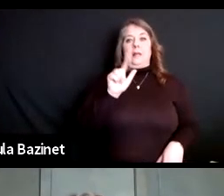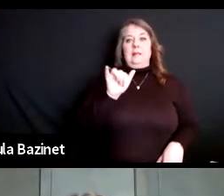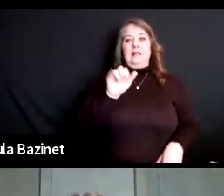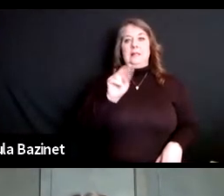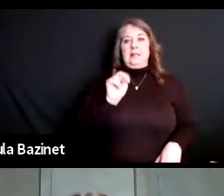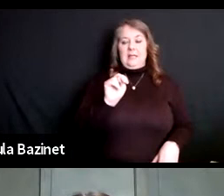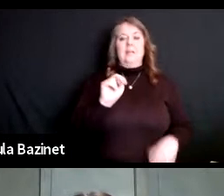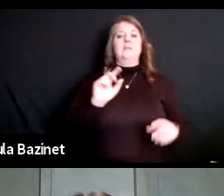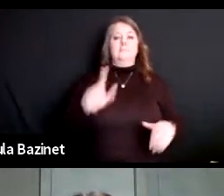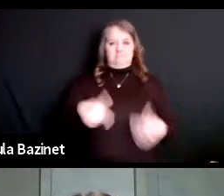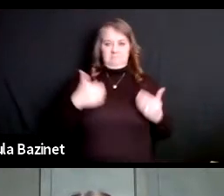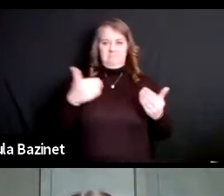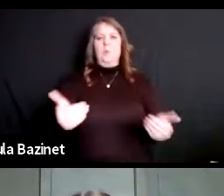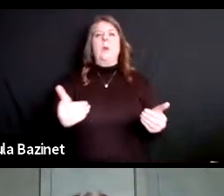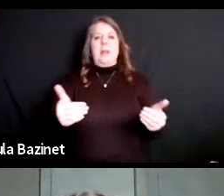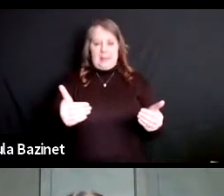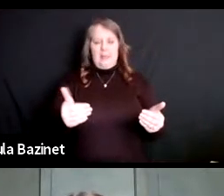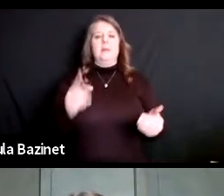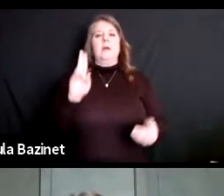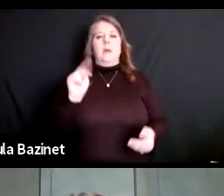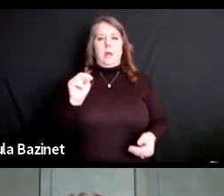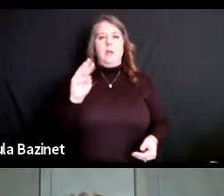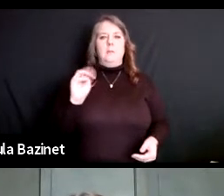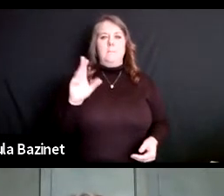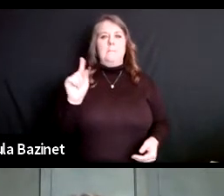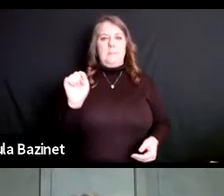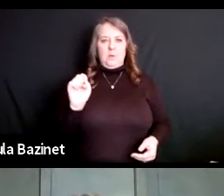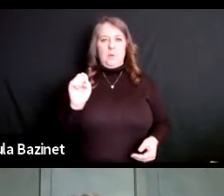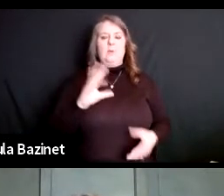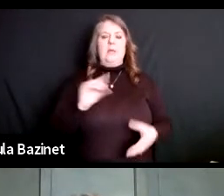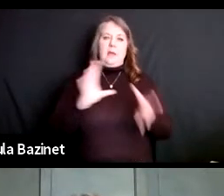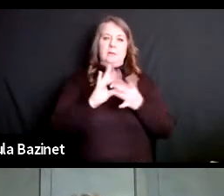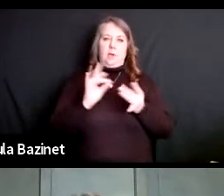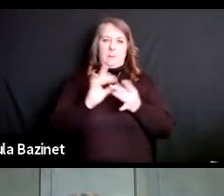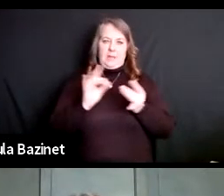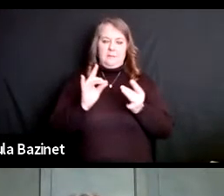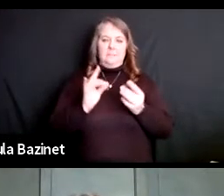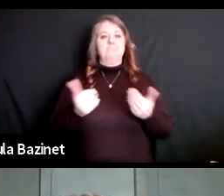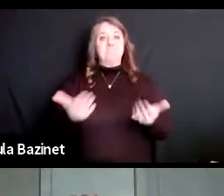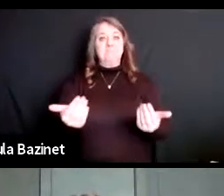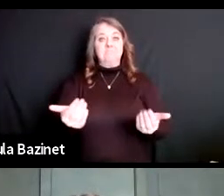Go ahead and click unmute and please make your comment.